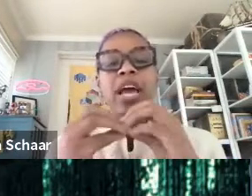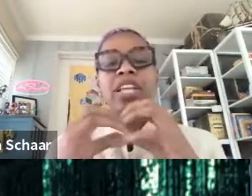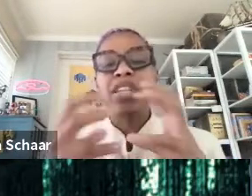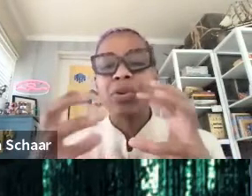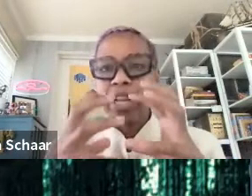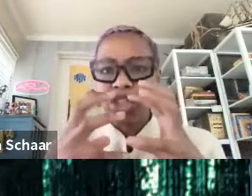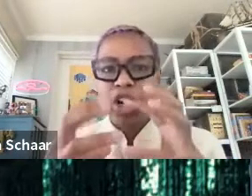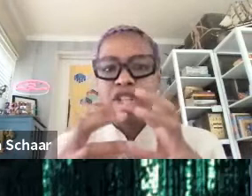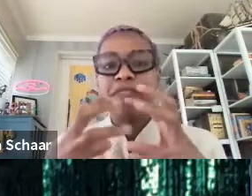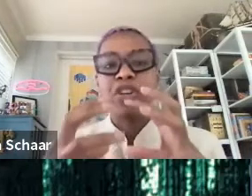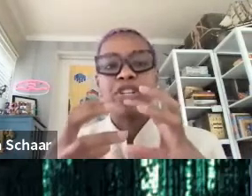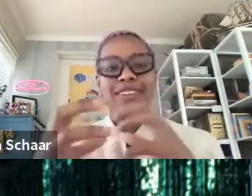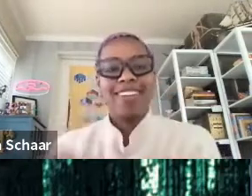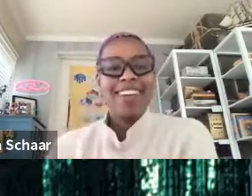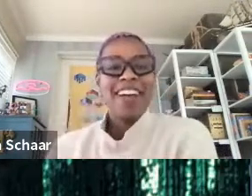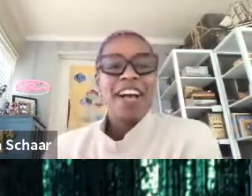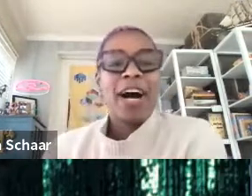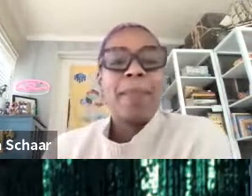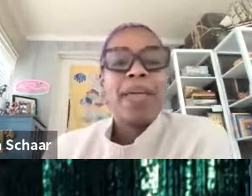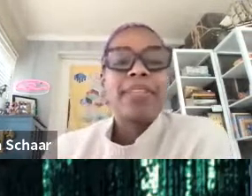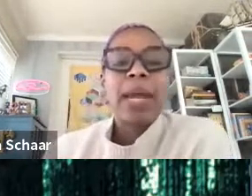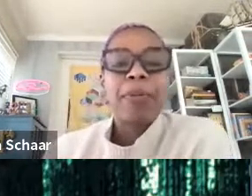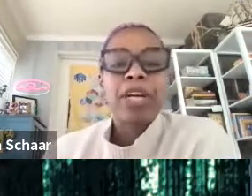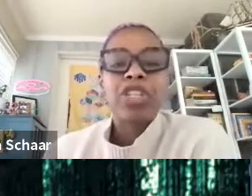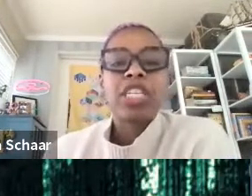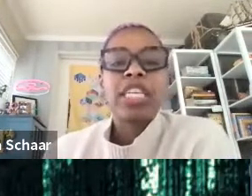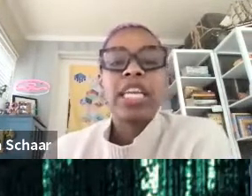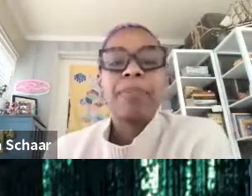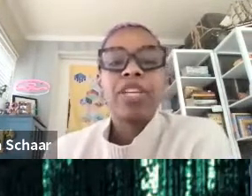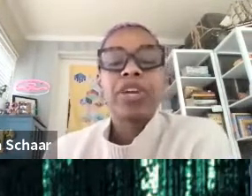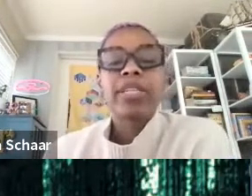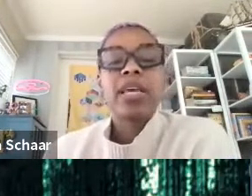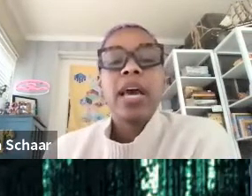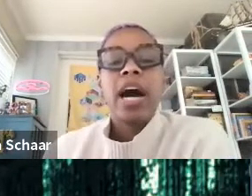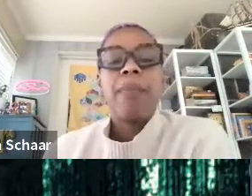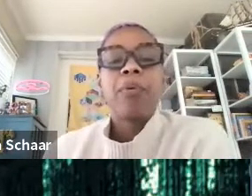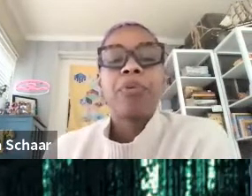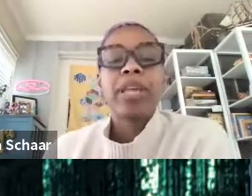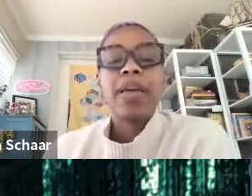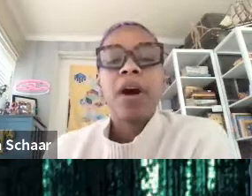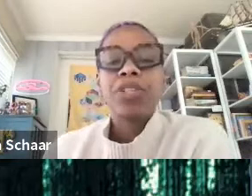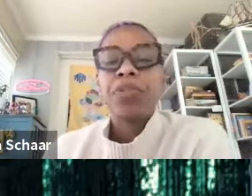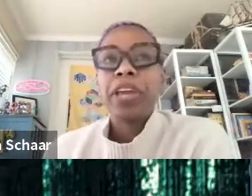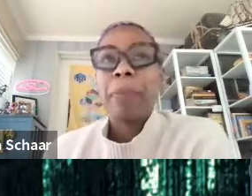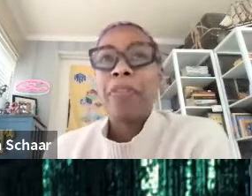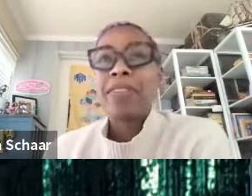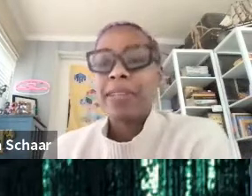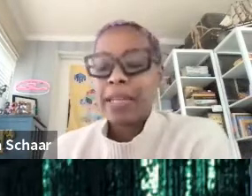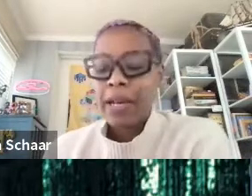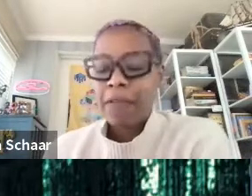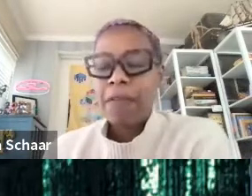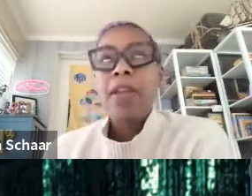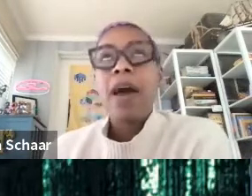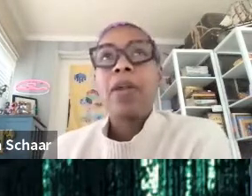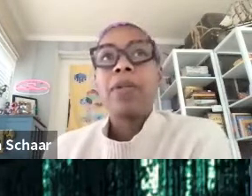important is literally jars of dirt. And the cyberpunk trilogy, The Matrix, we're really also thinking about this